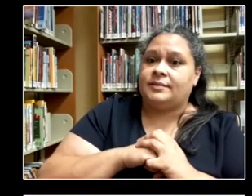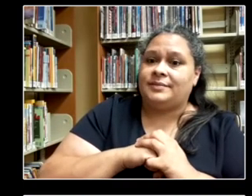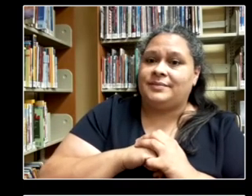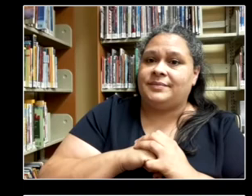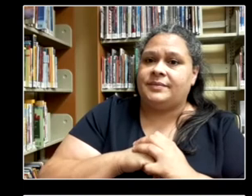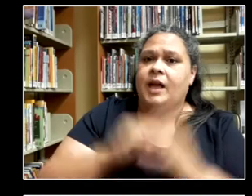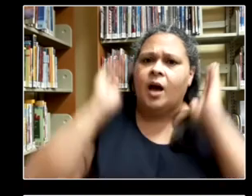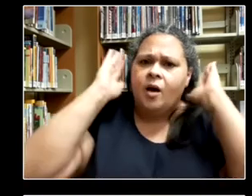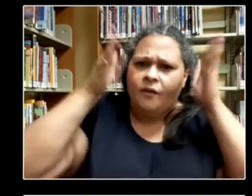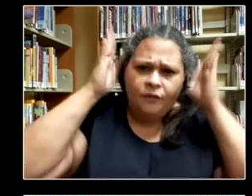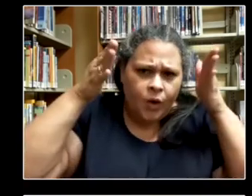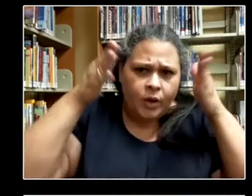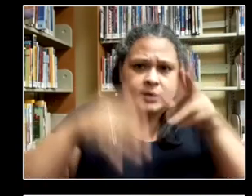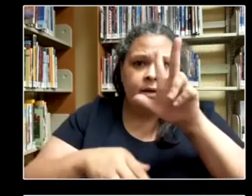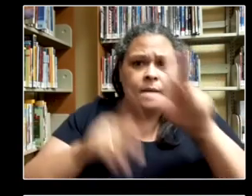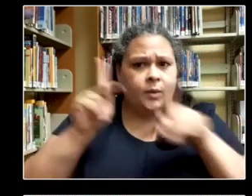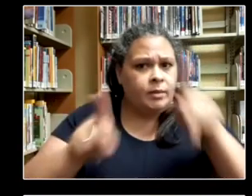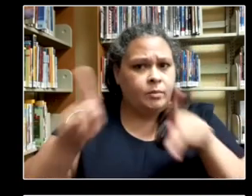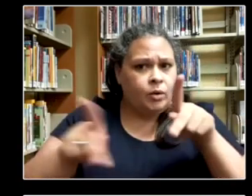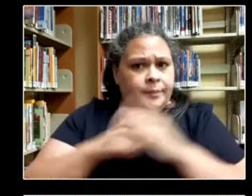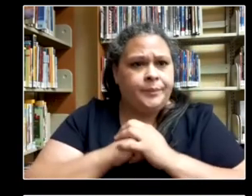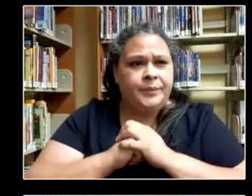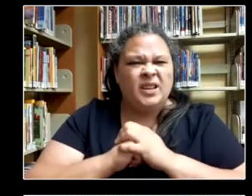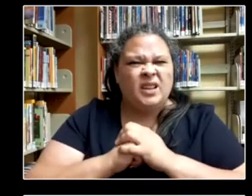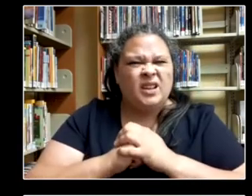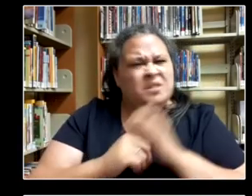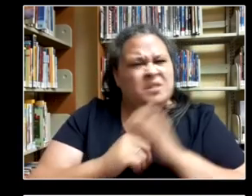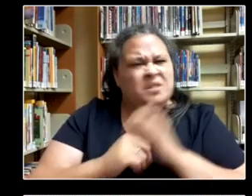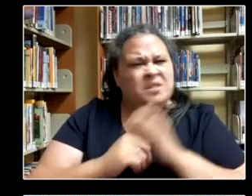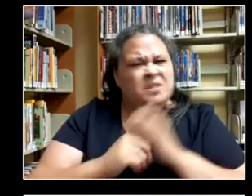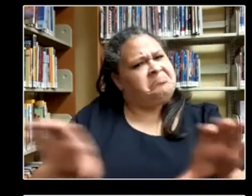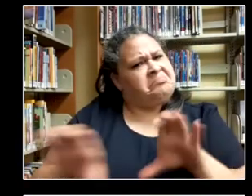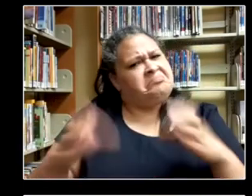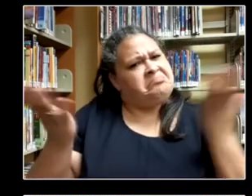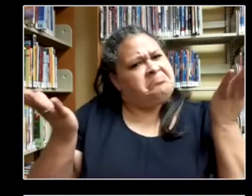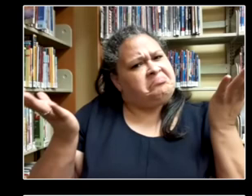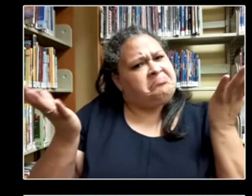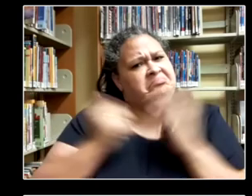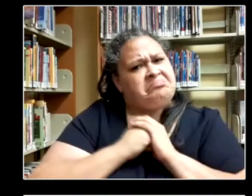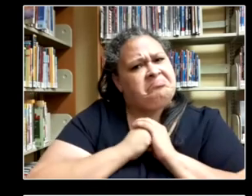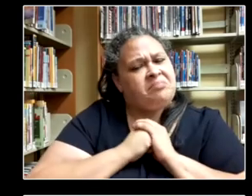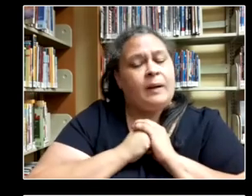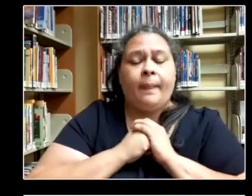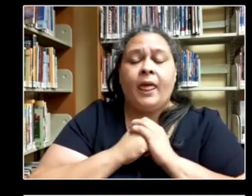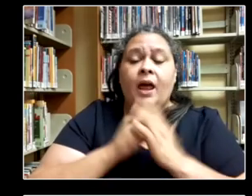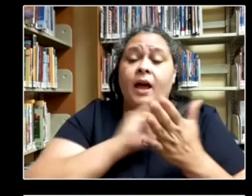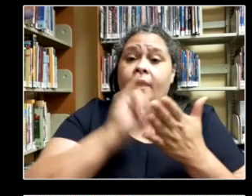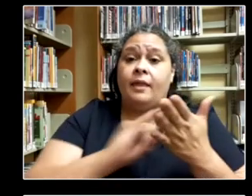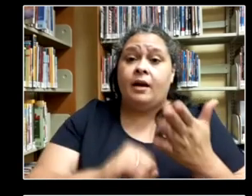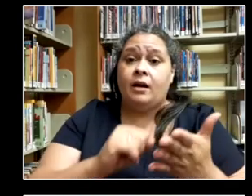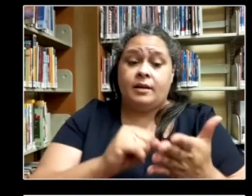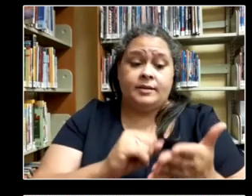Focus on the three figures. What are they doing? The artist has painted the three